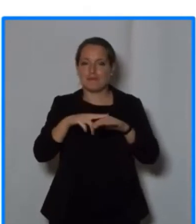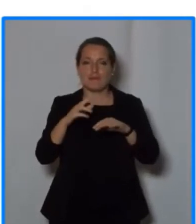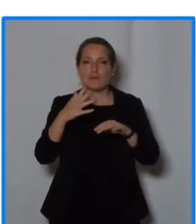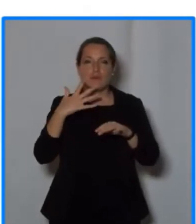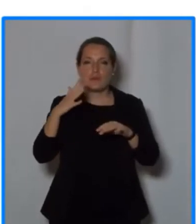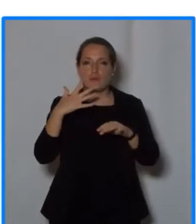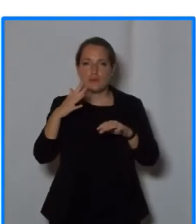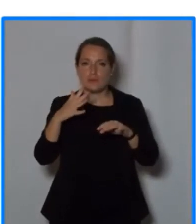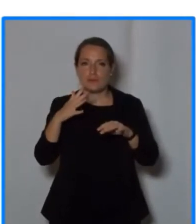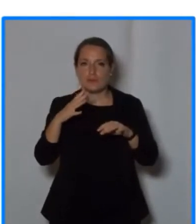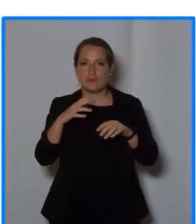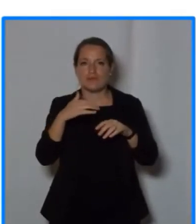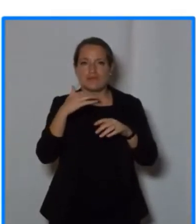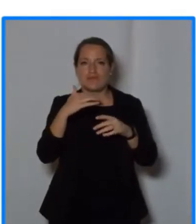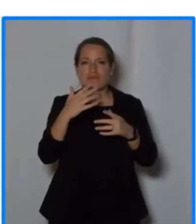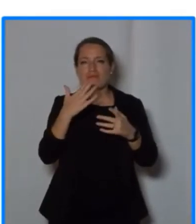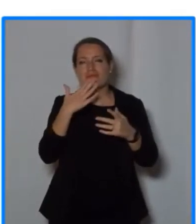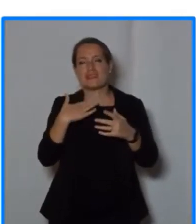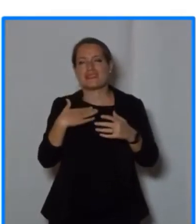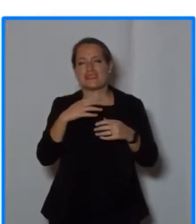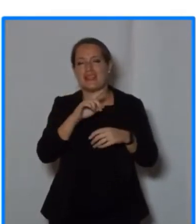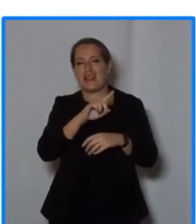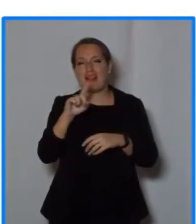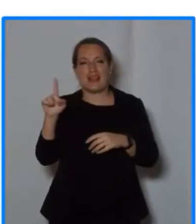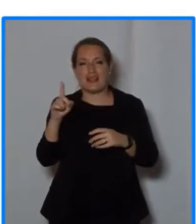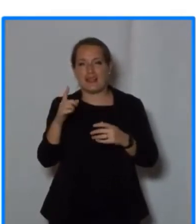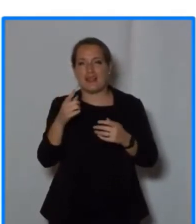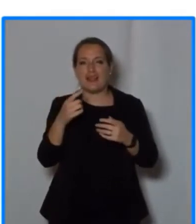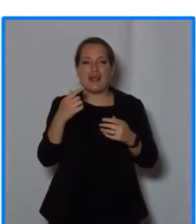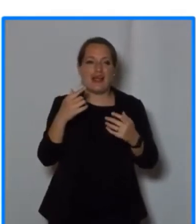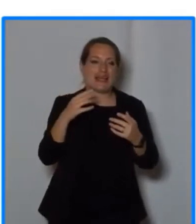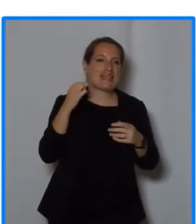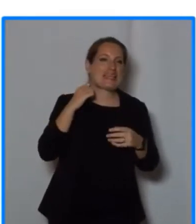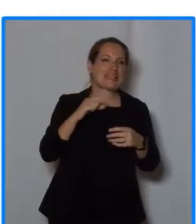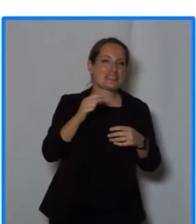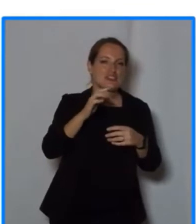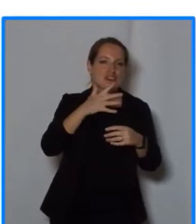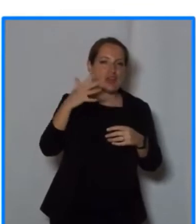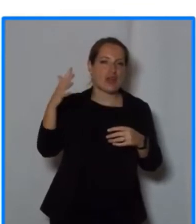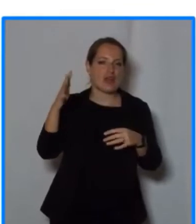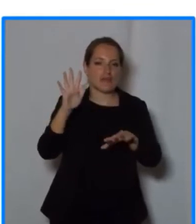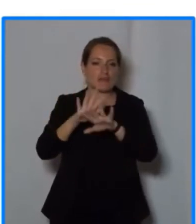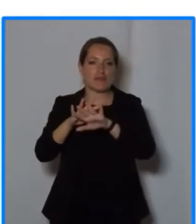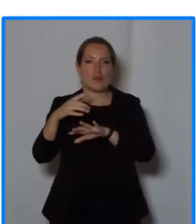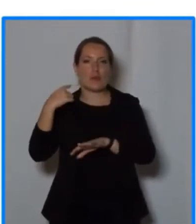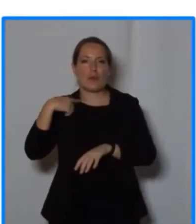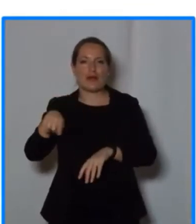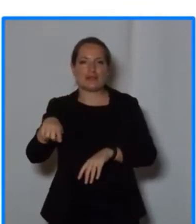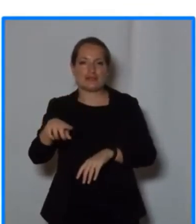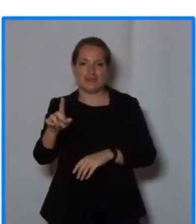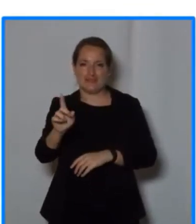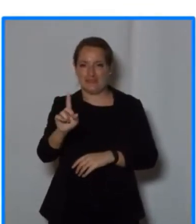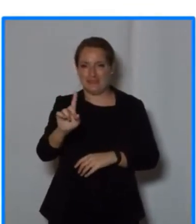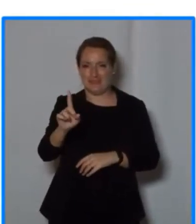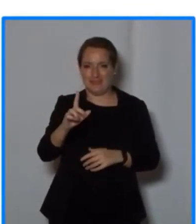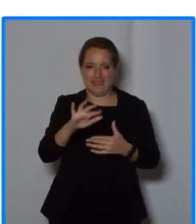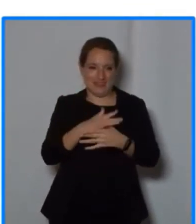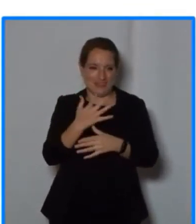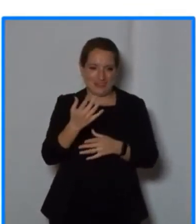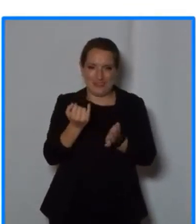put light gray on top of white. Why would you have any content that you do not want people to discover?